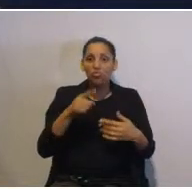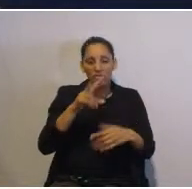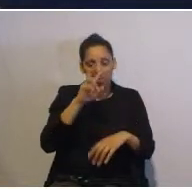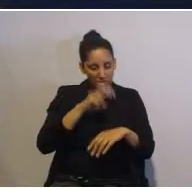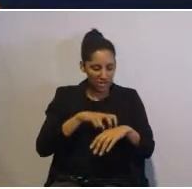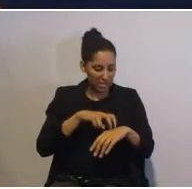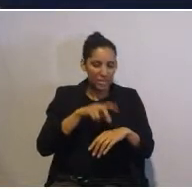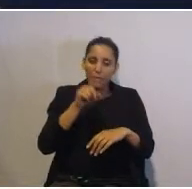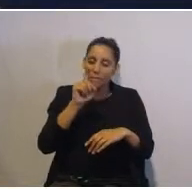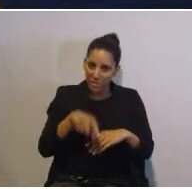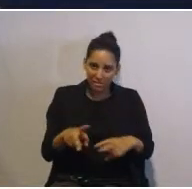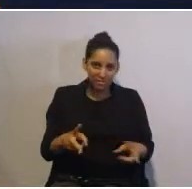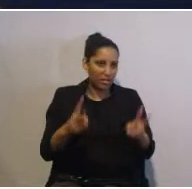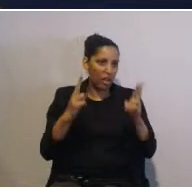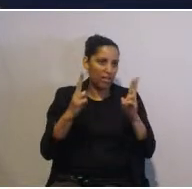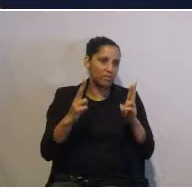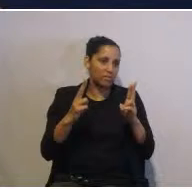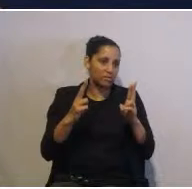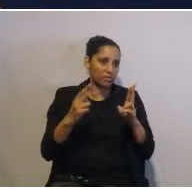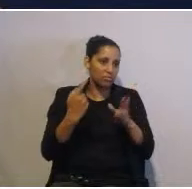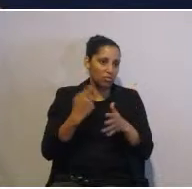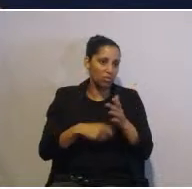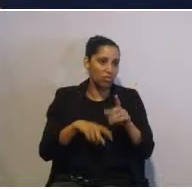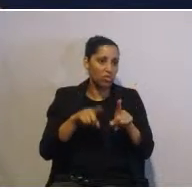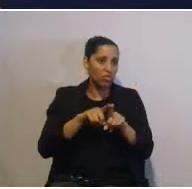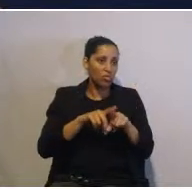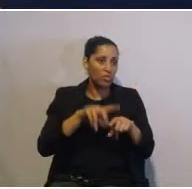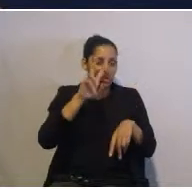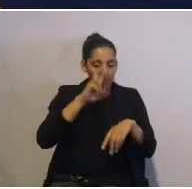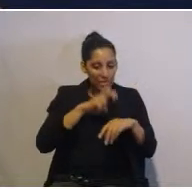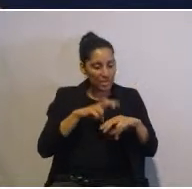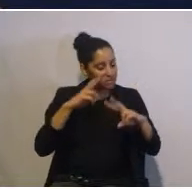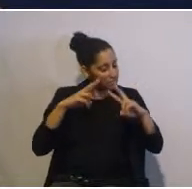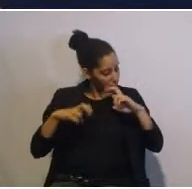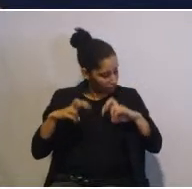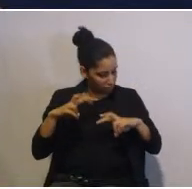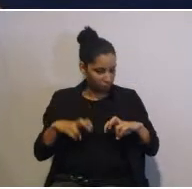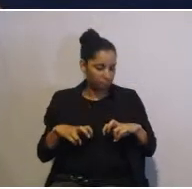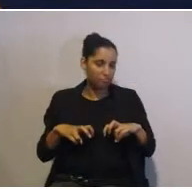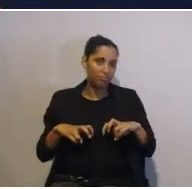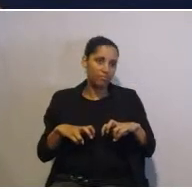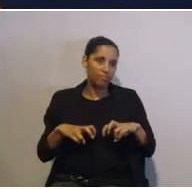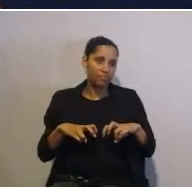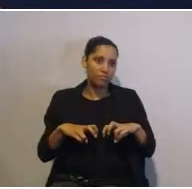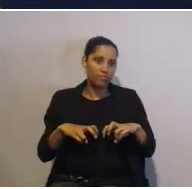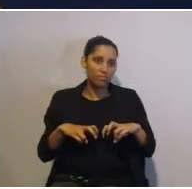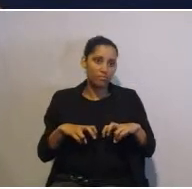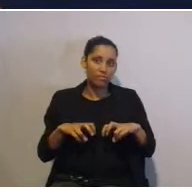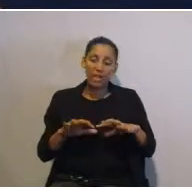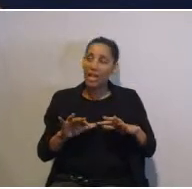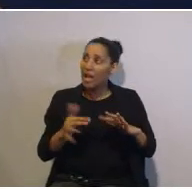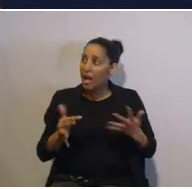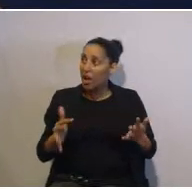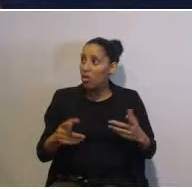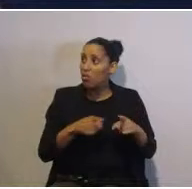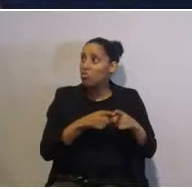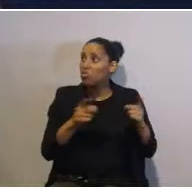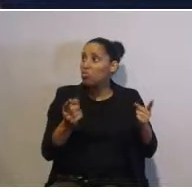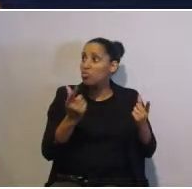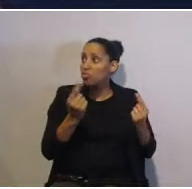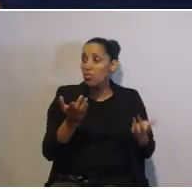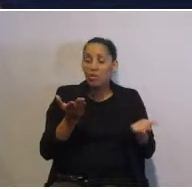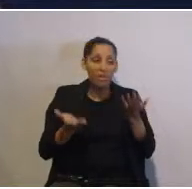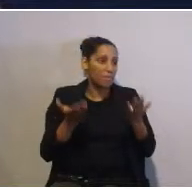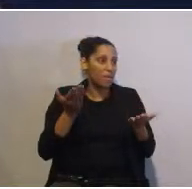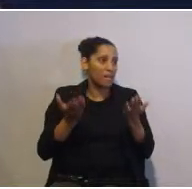costs, and you need to look at how you do your balancing